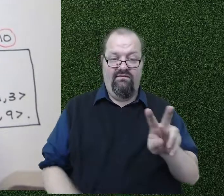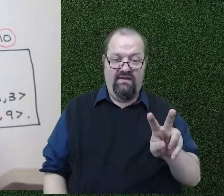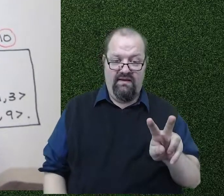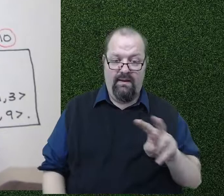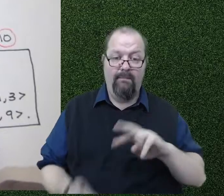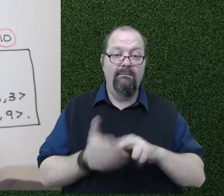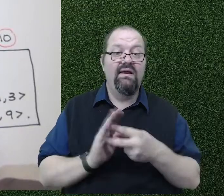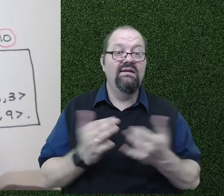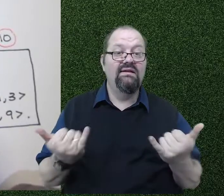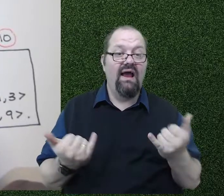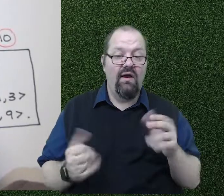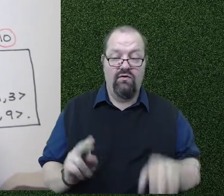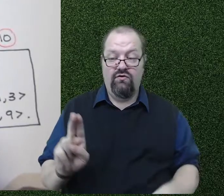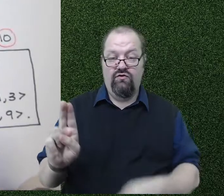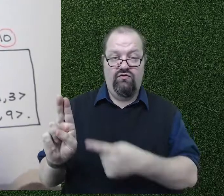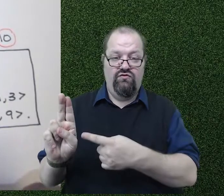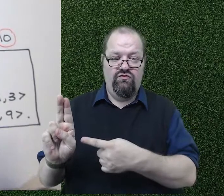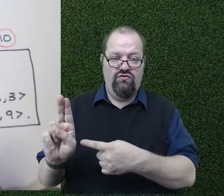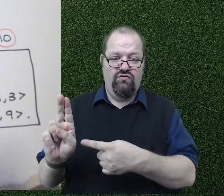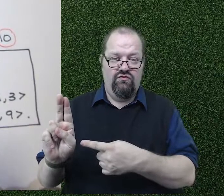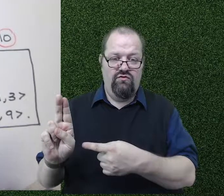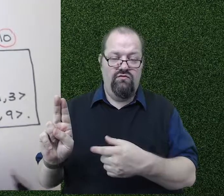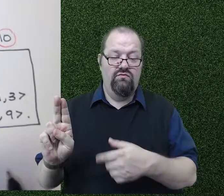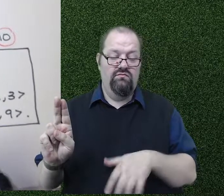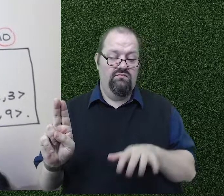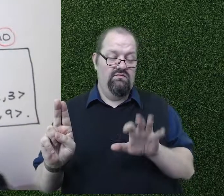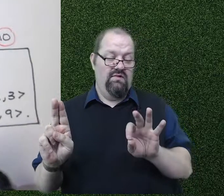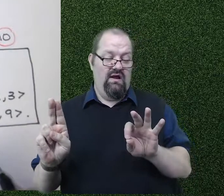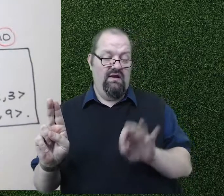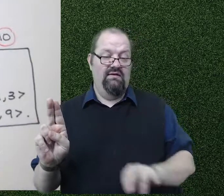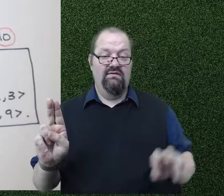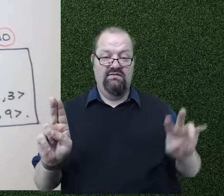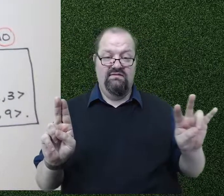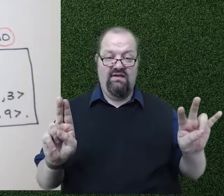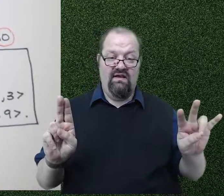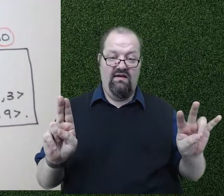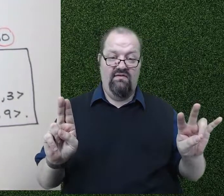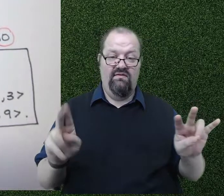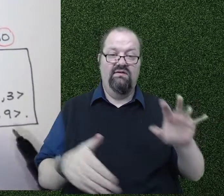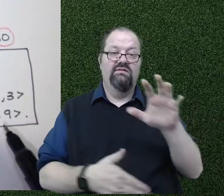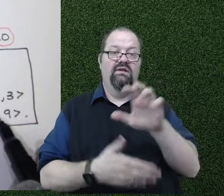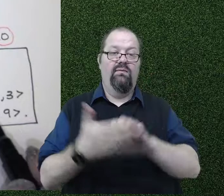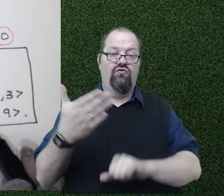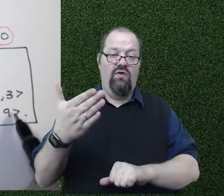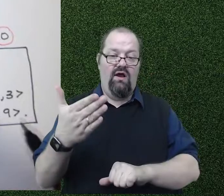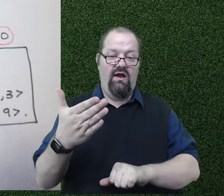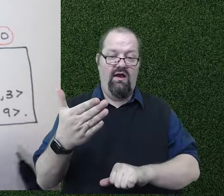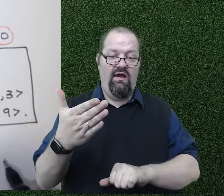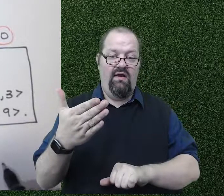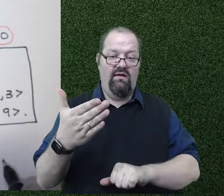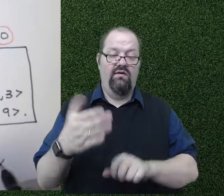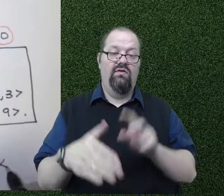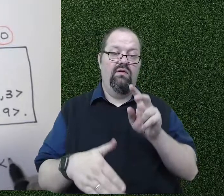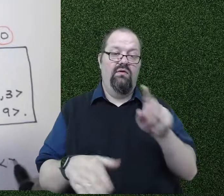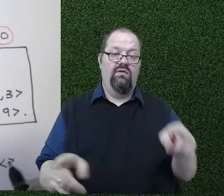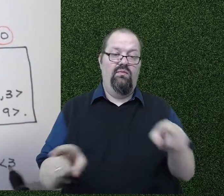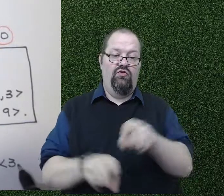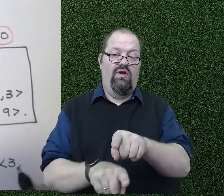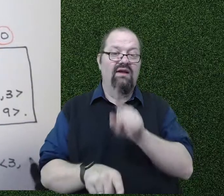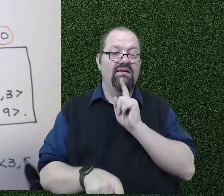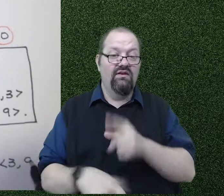So I'm going to take u, which had components 9, 7, and I'm going to subtract the projection, which